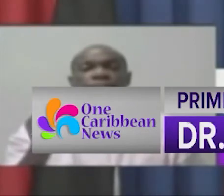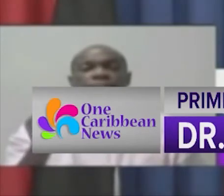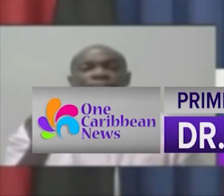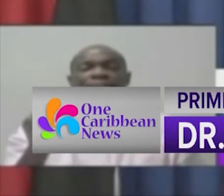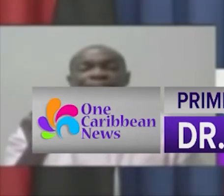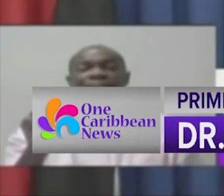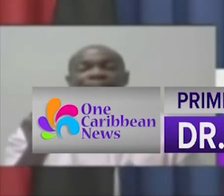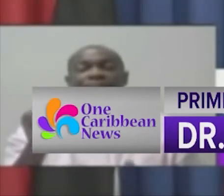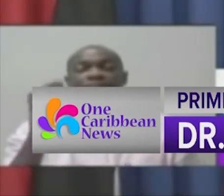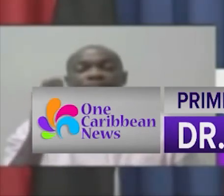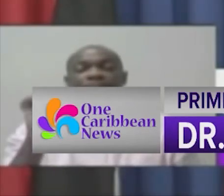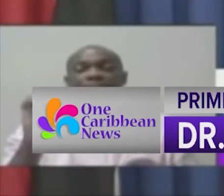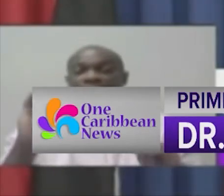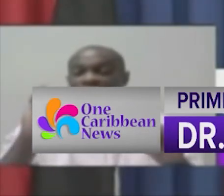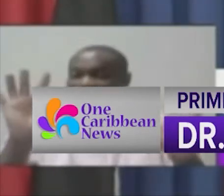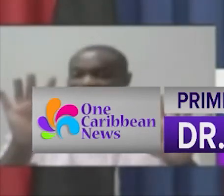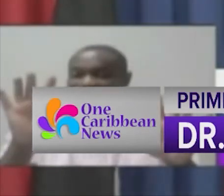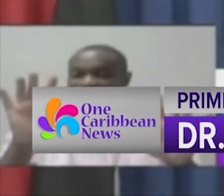any,